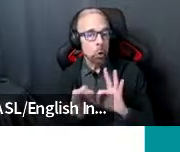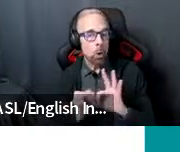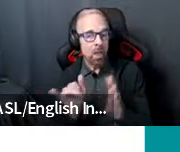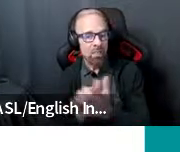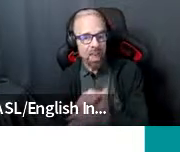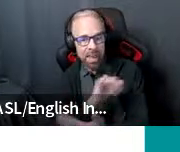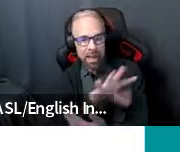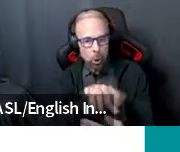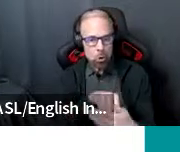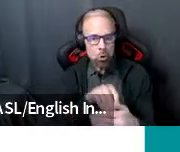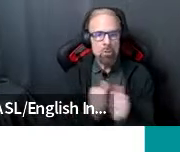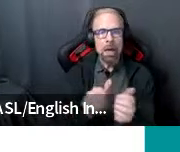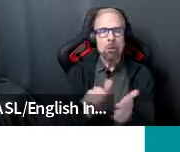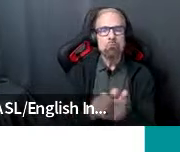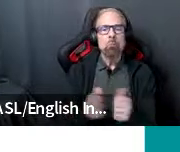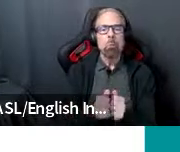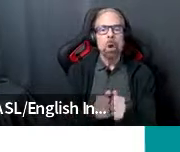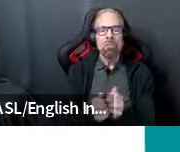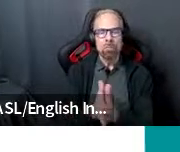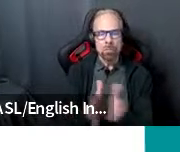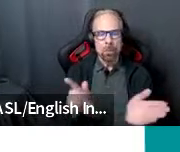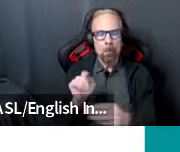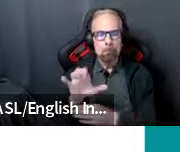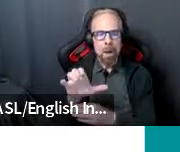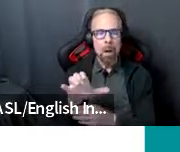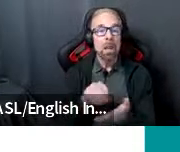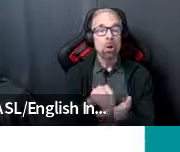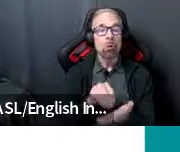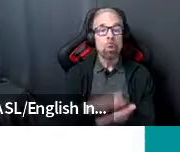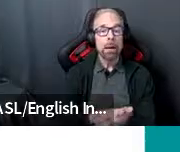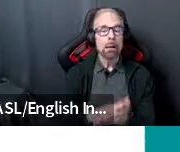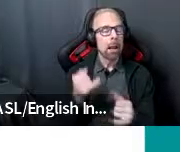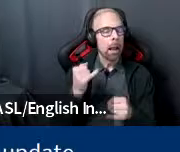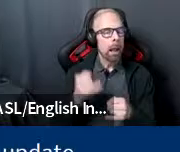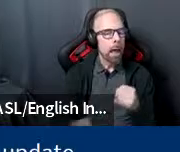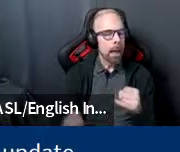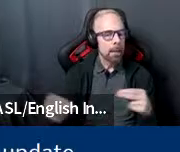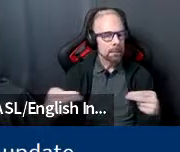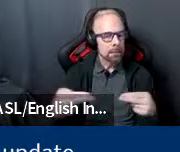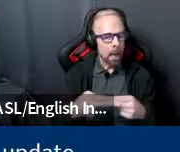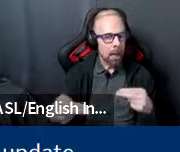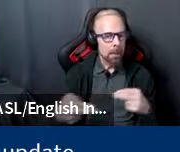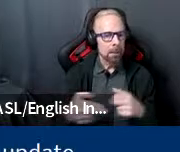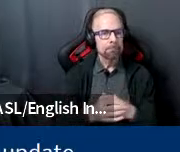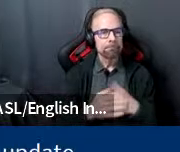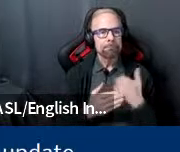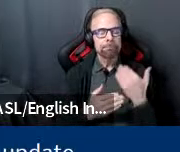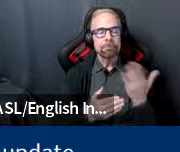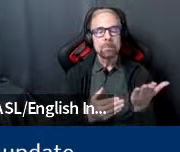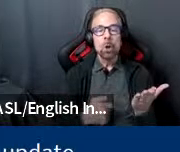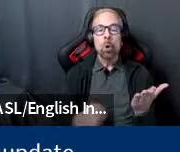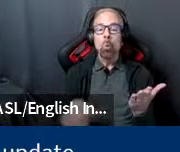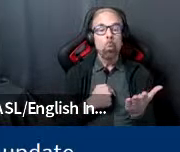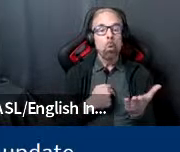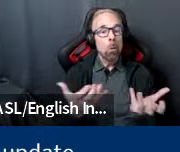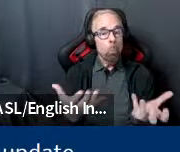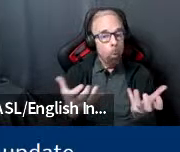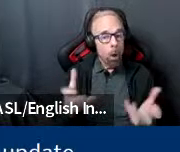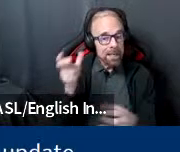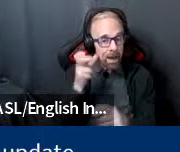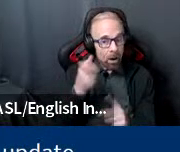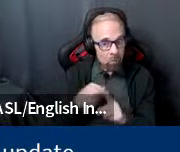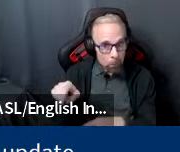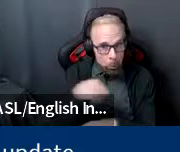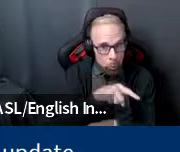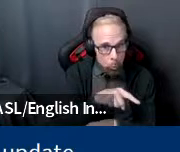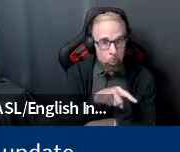public record. So last slide is we do want to hear from you. Even